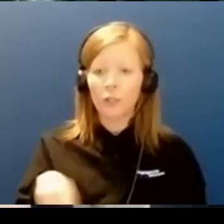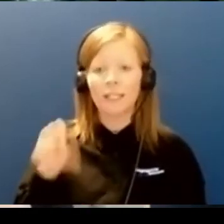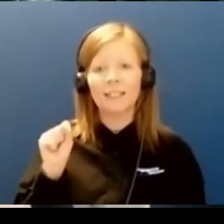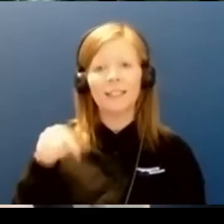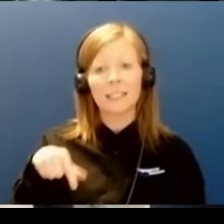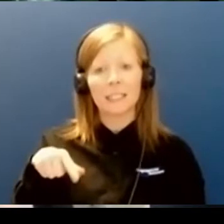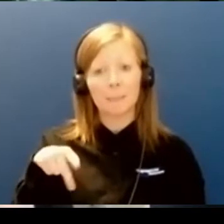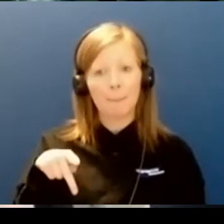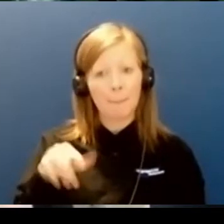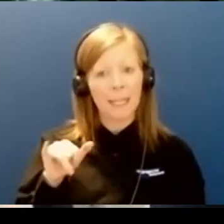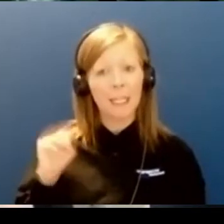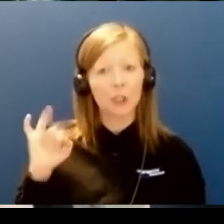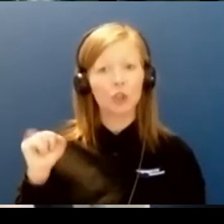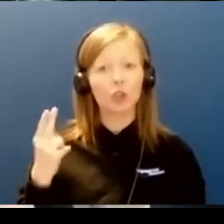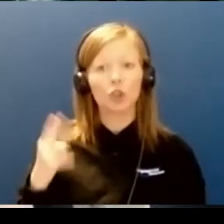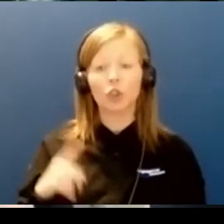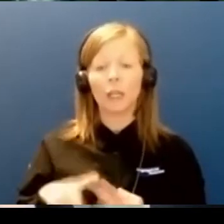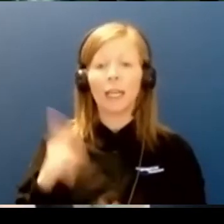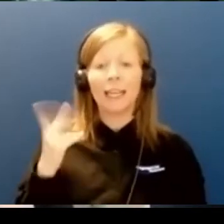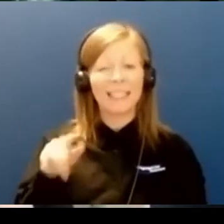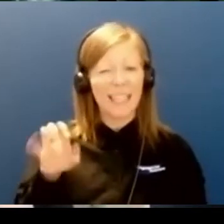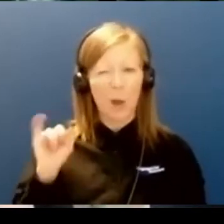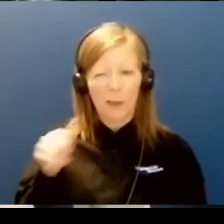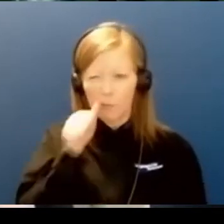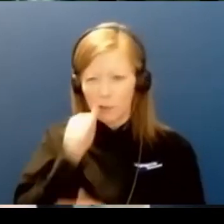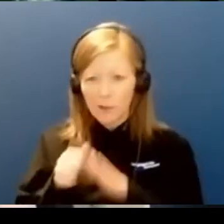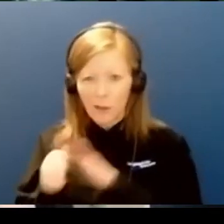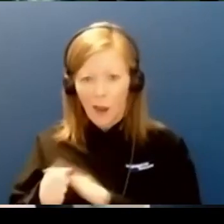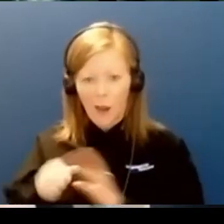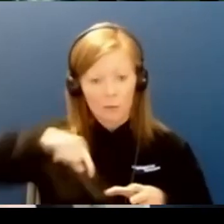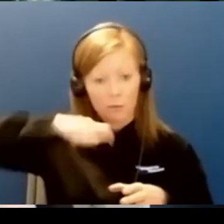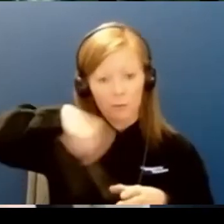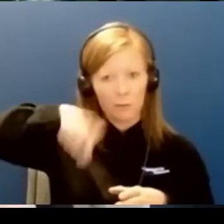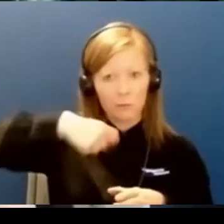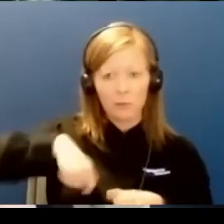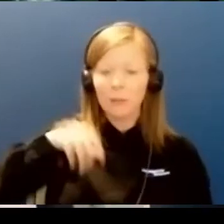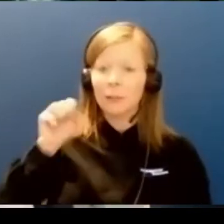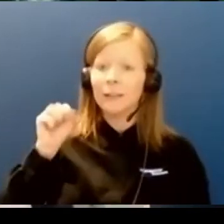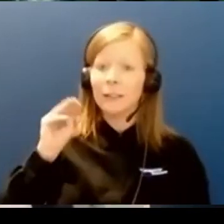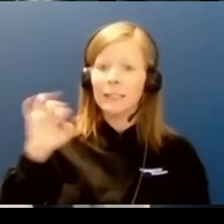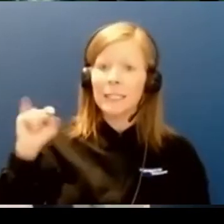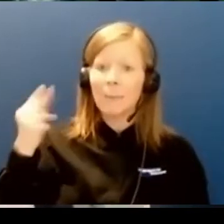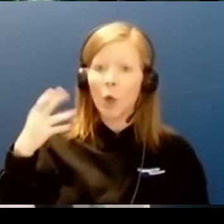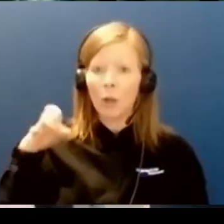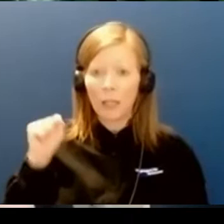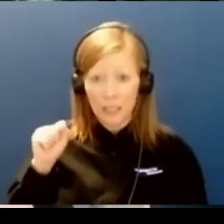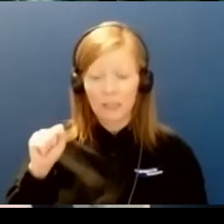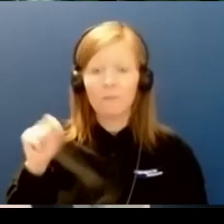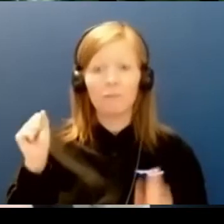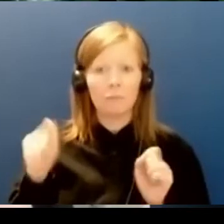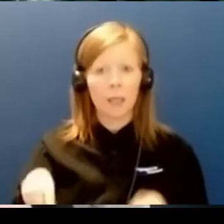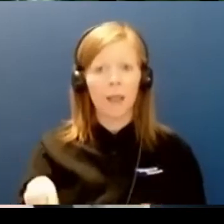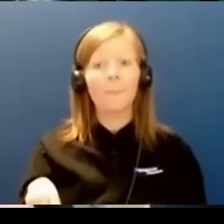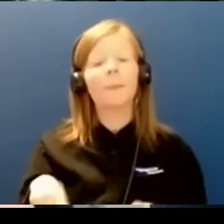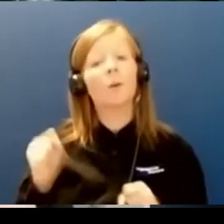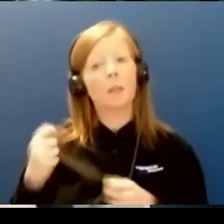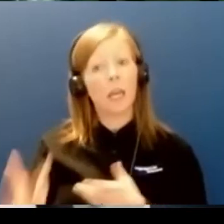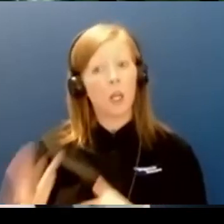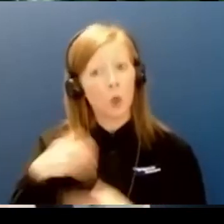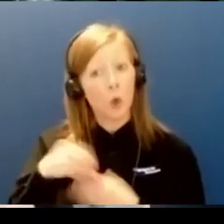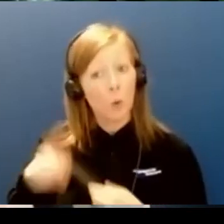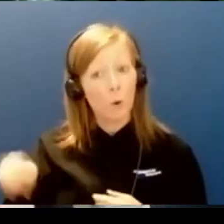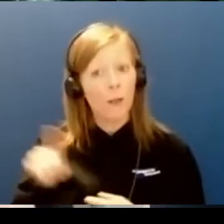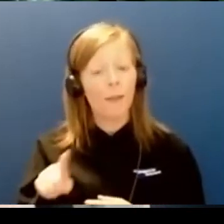Those are things you can easily put in like smoothies for children. You can kind of hide them. You can incorporate those into